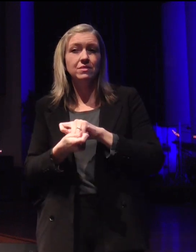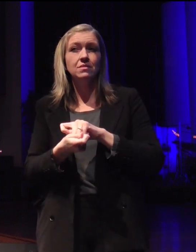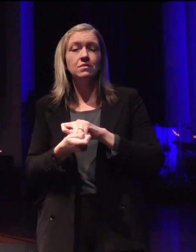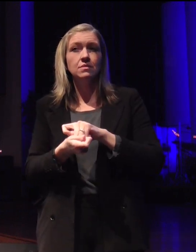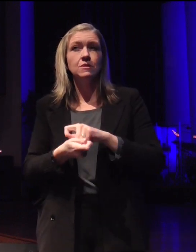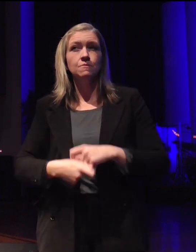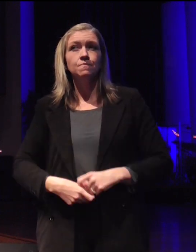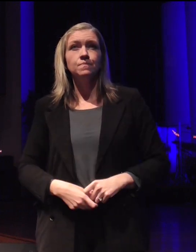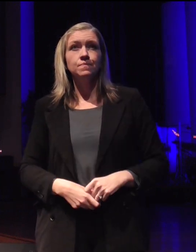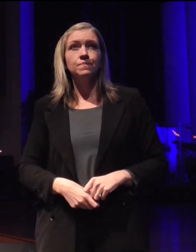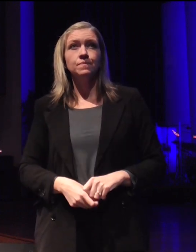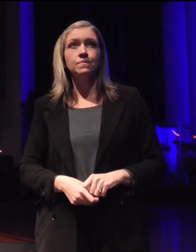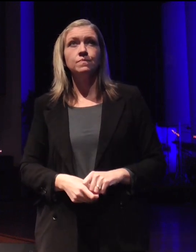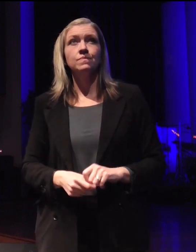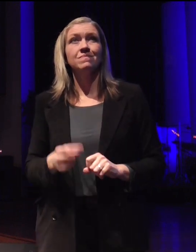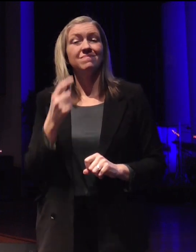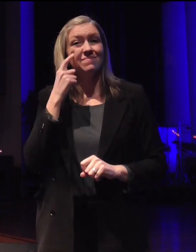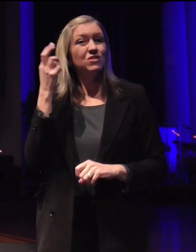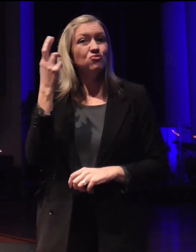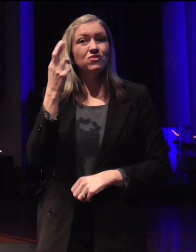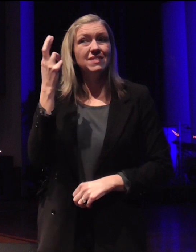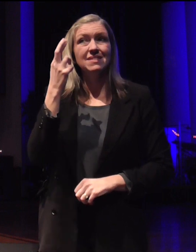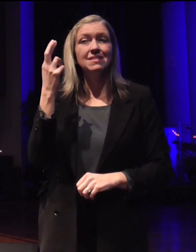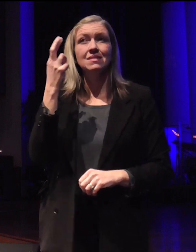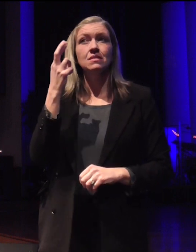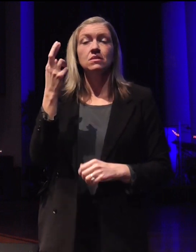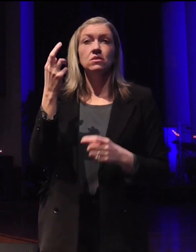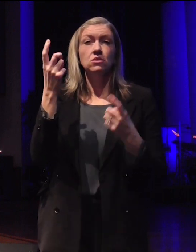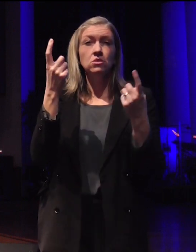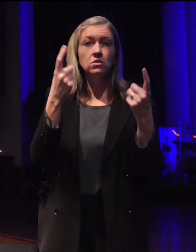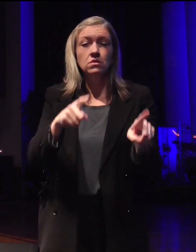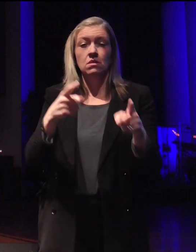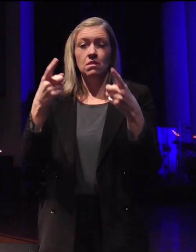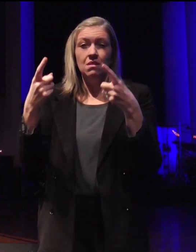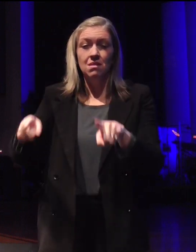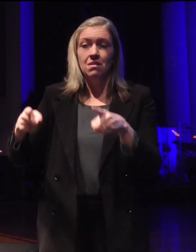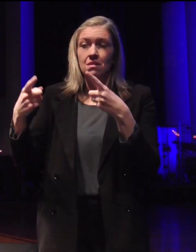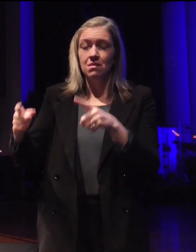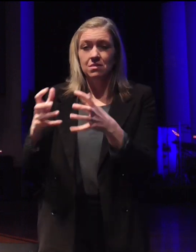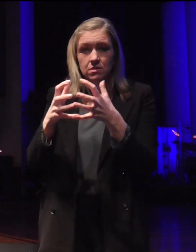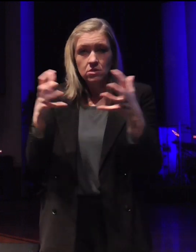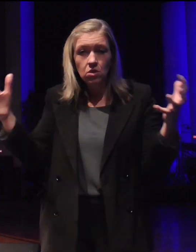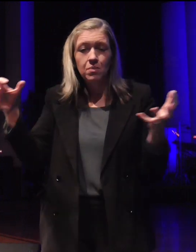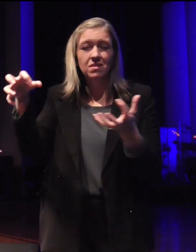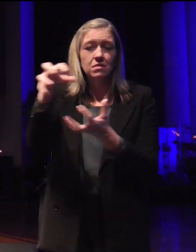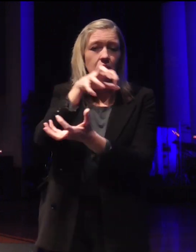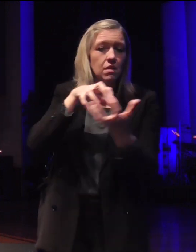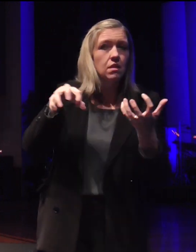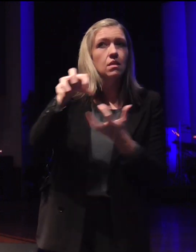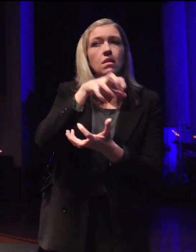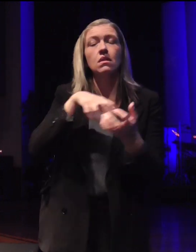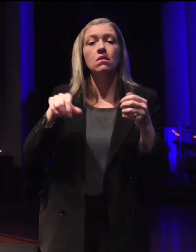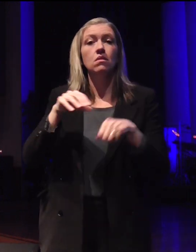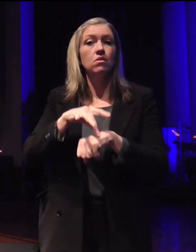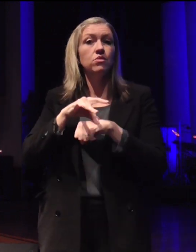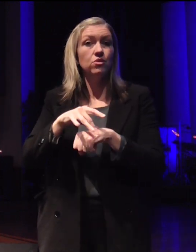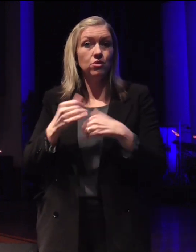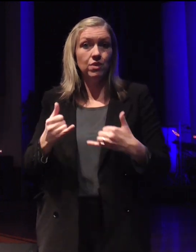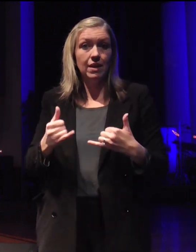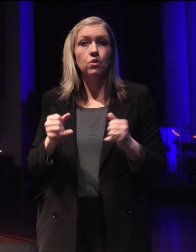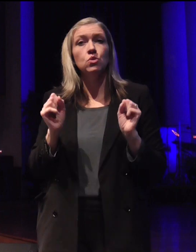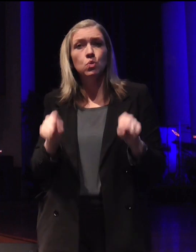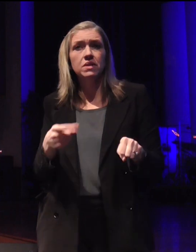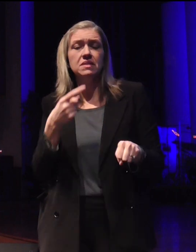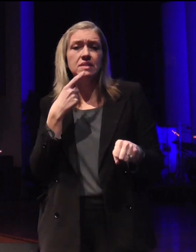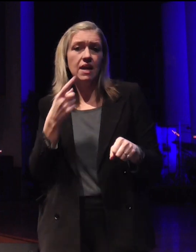I think that the reason that so much is going down on earth right now, you could say because it's all going to hell in